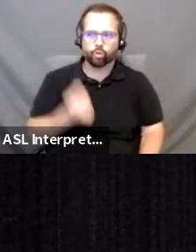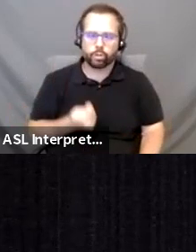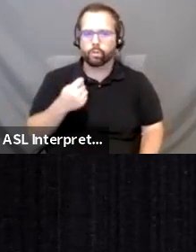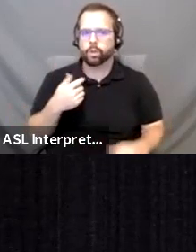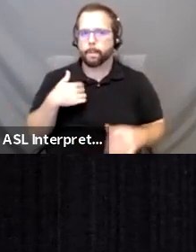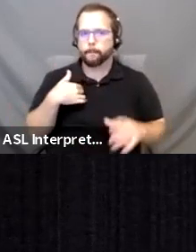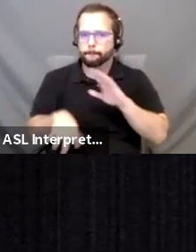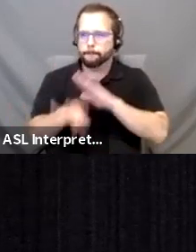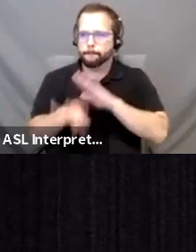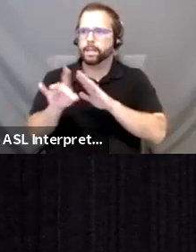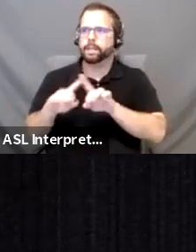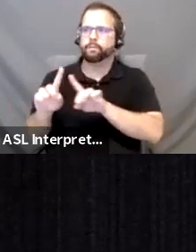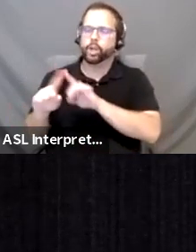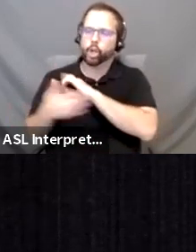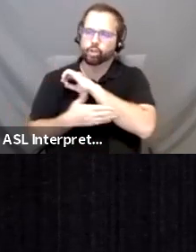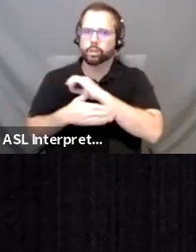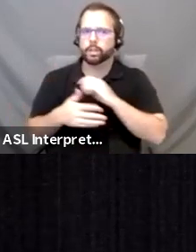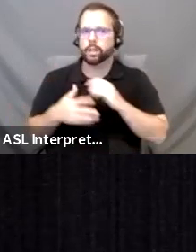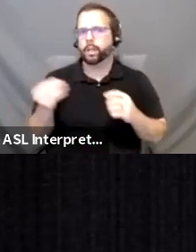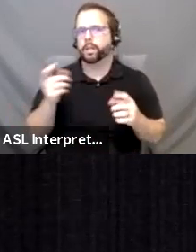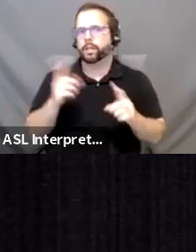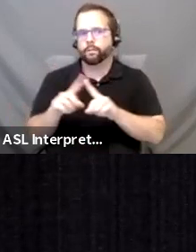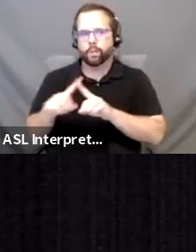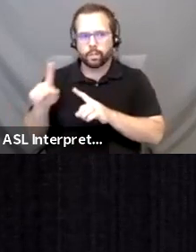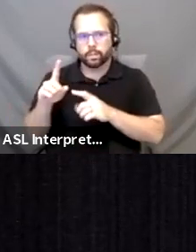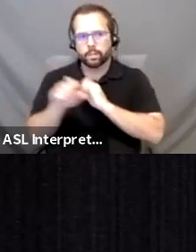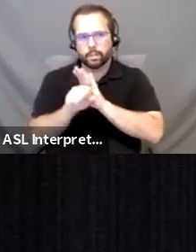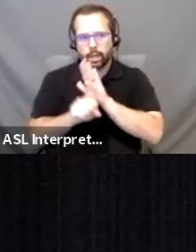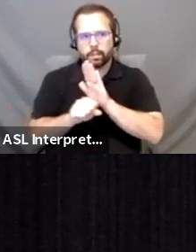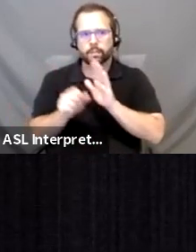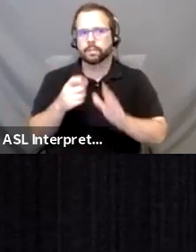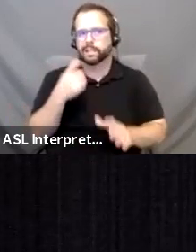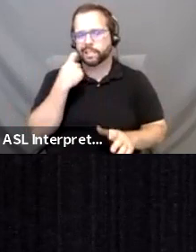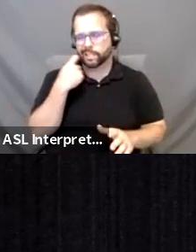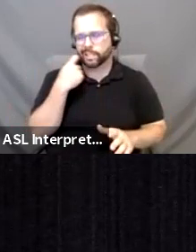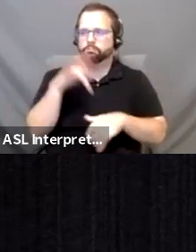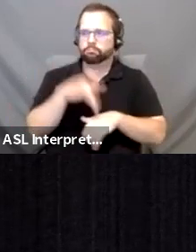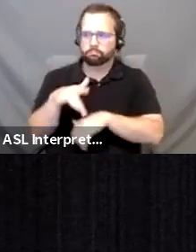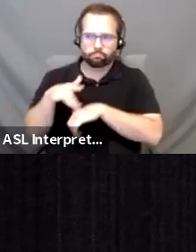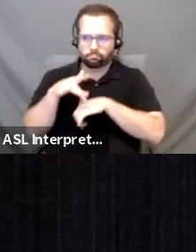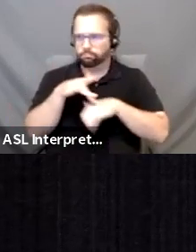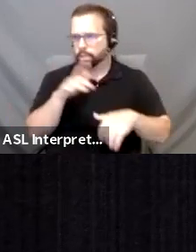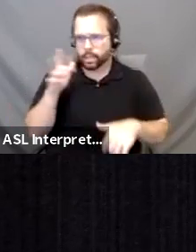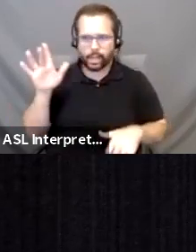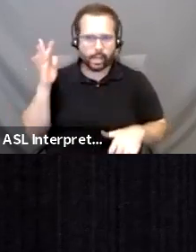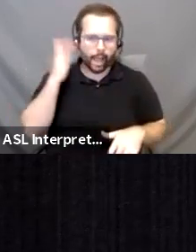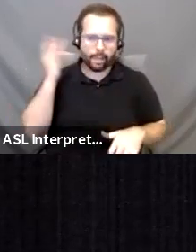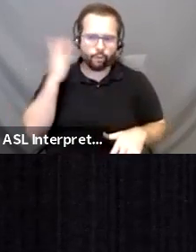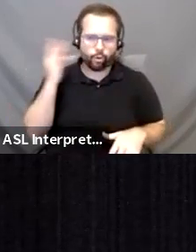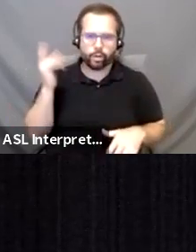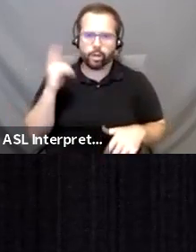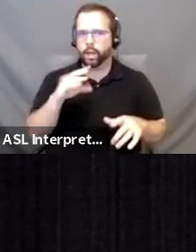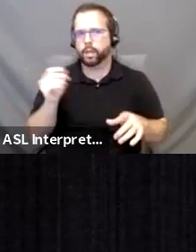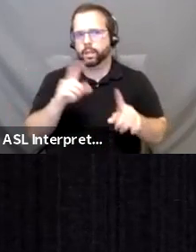and sometimes we do different states throughout California. We did the US territories, and it's basically, it's another version of maybe the